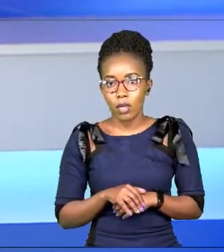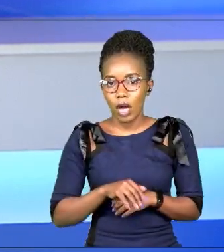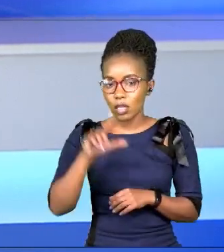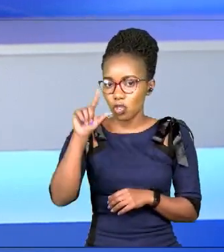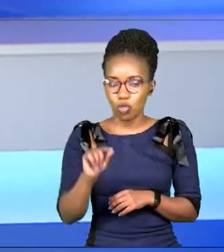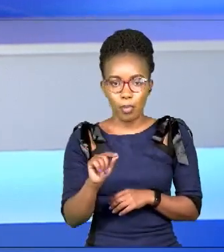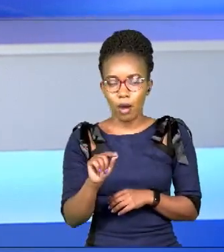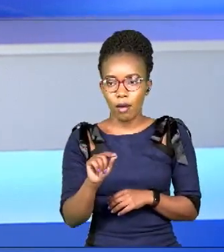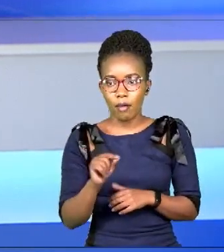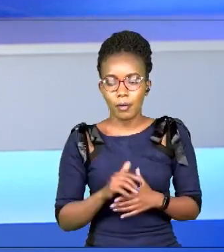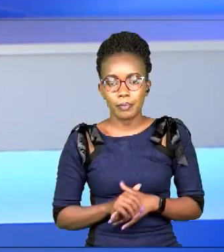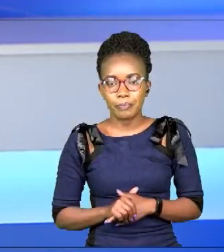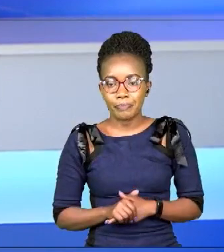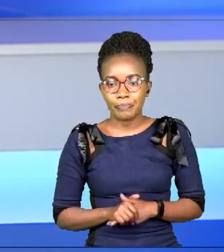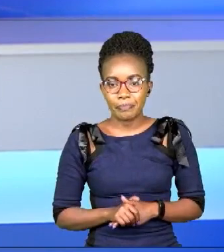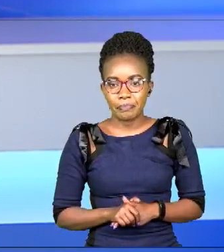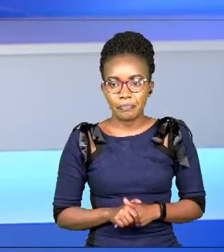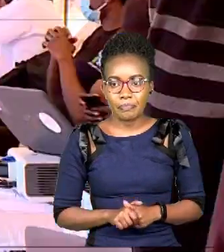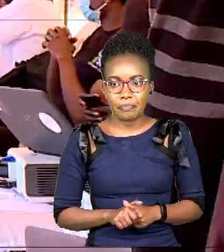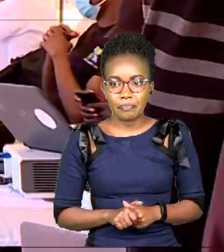affordable cost. Let's take a look.